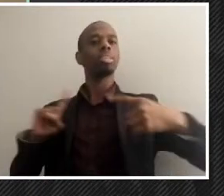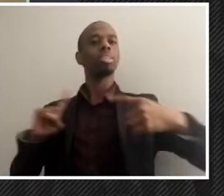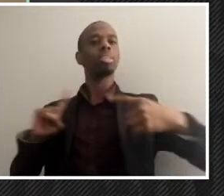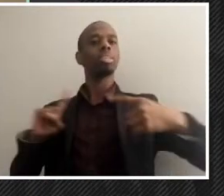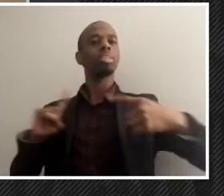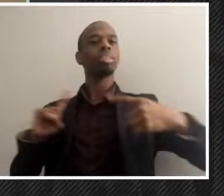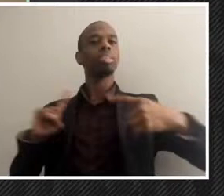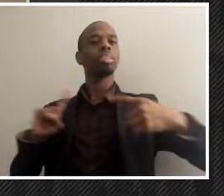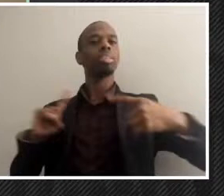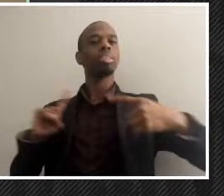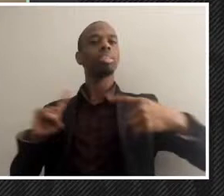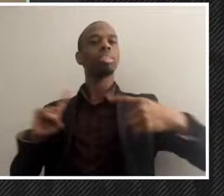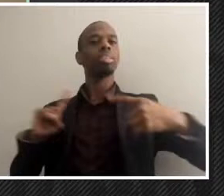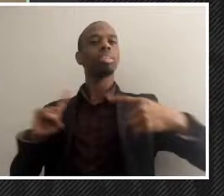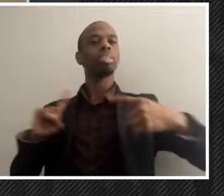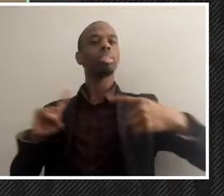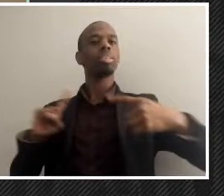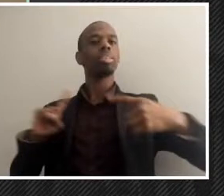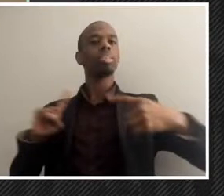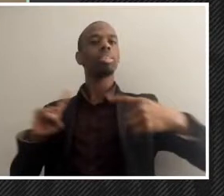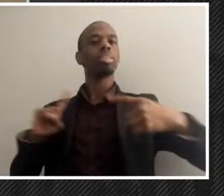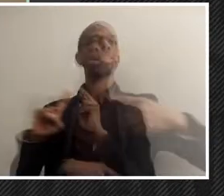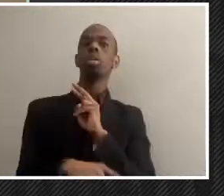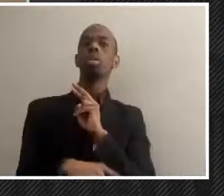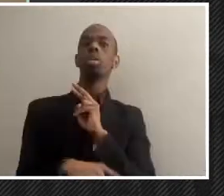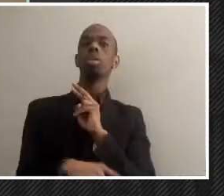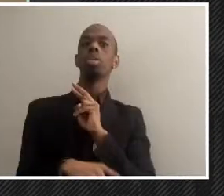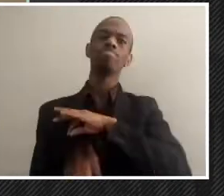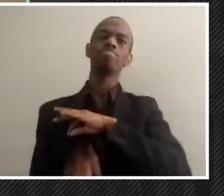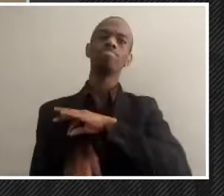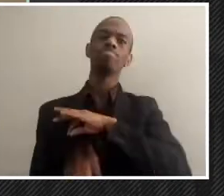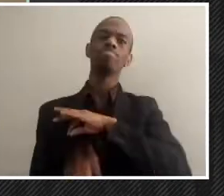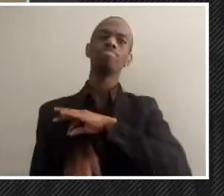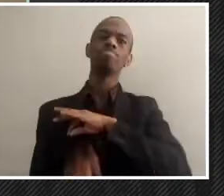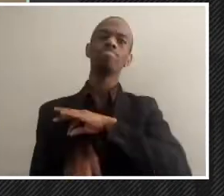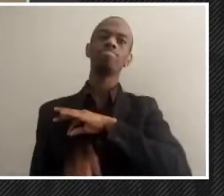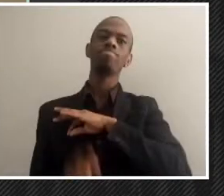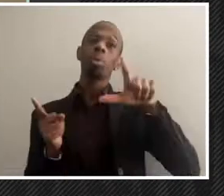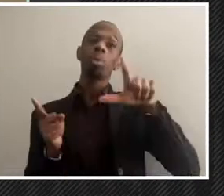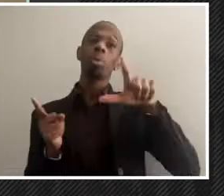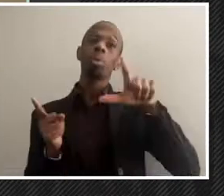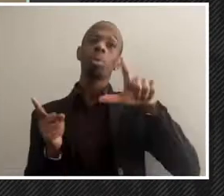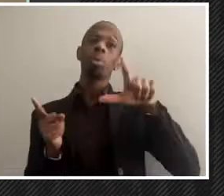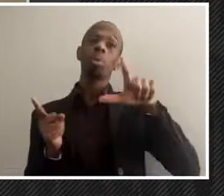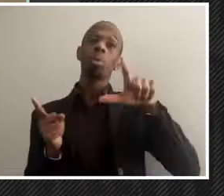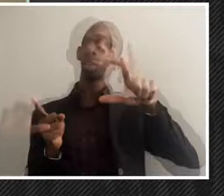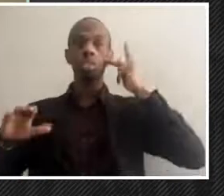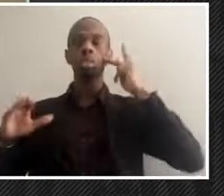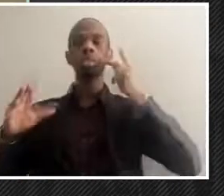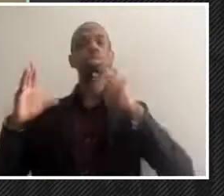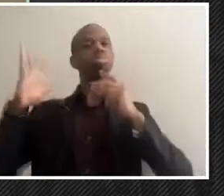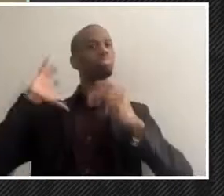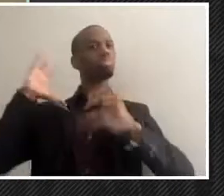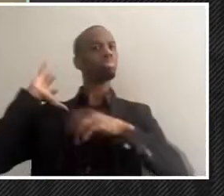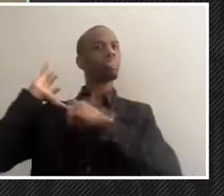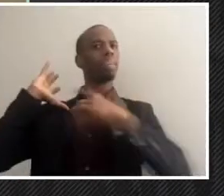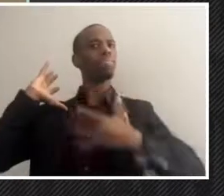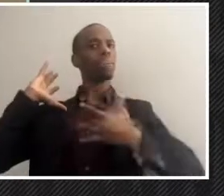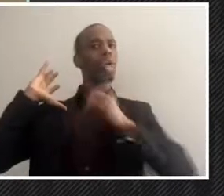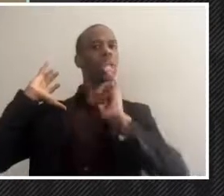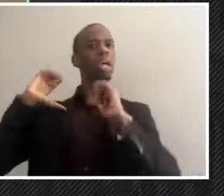that they have come up politically in a time where there feels like this huge vacuum of real leadership and